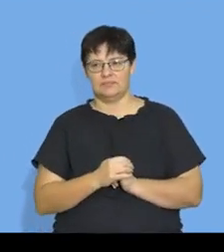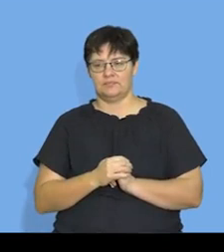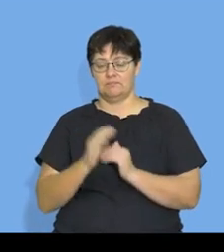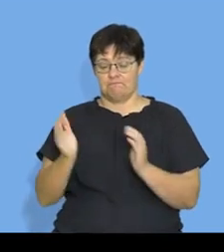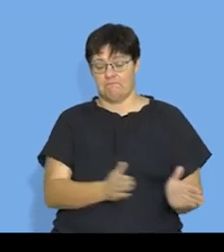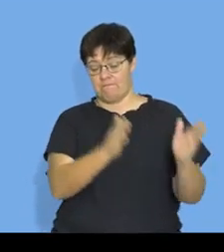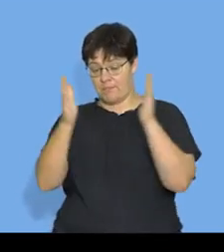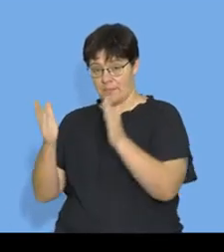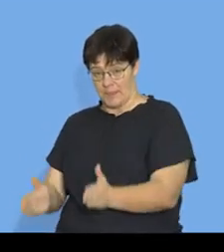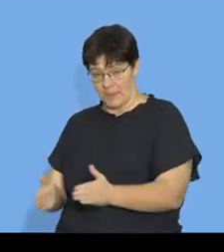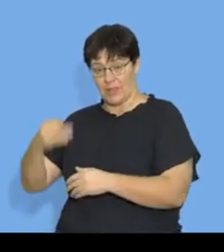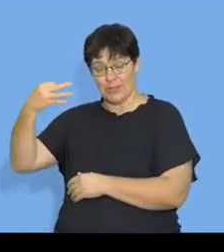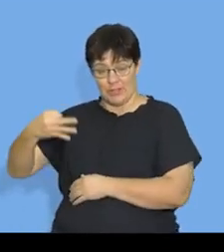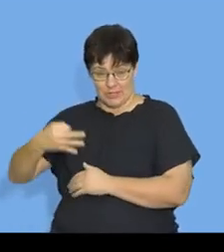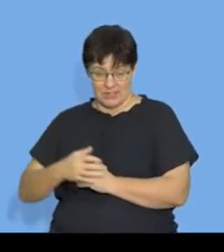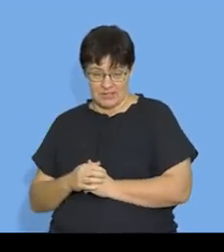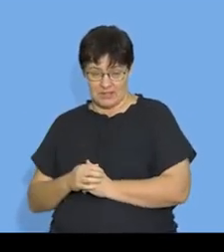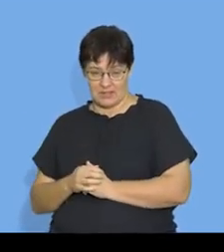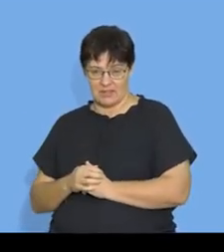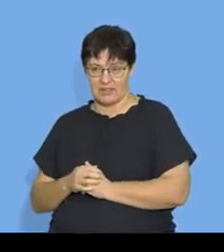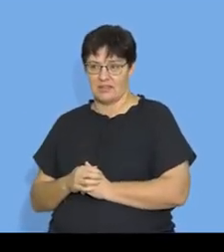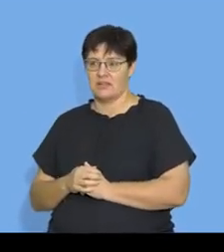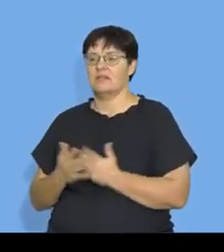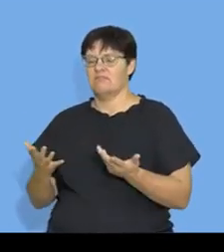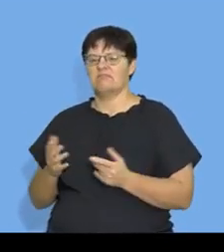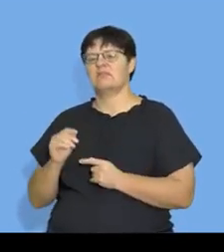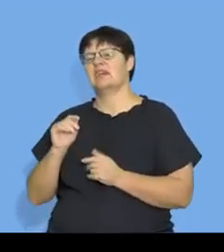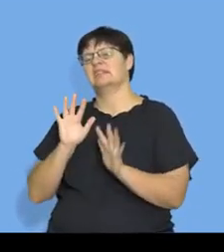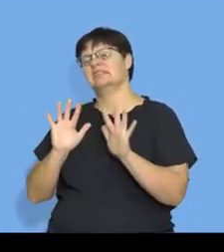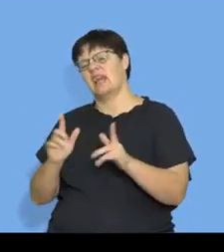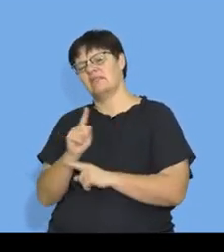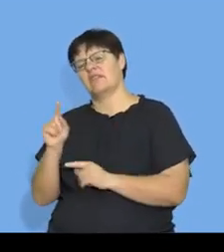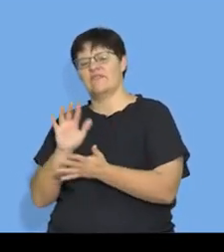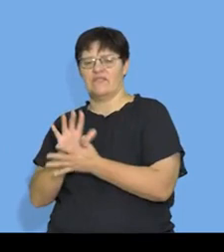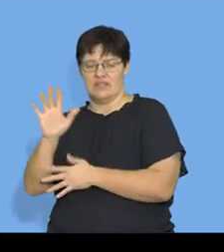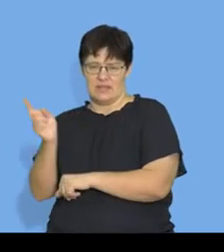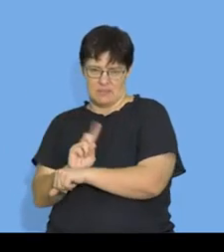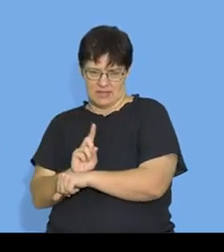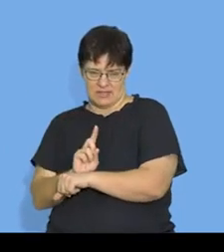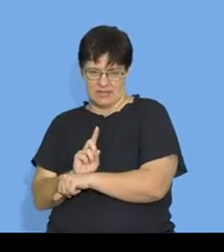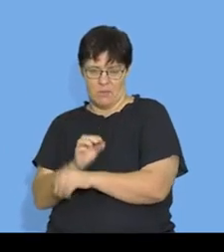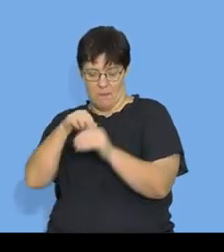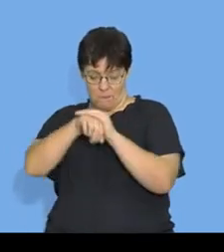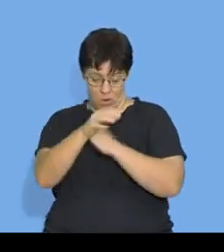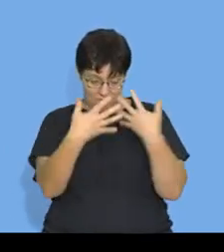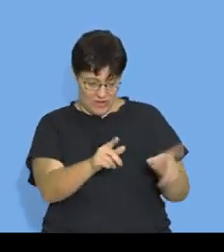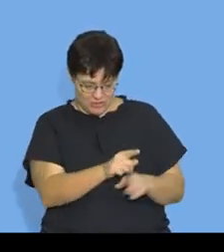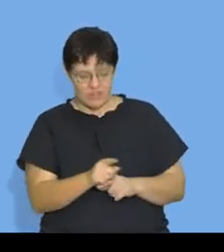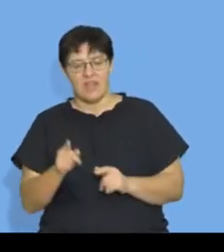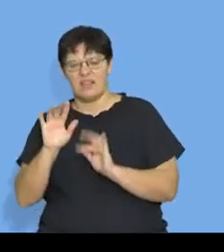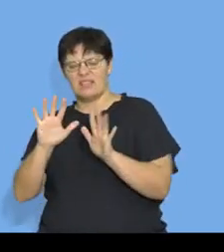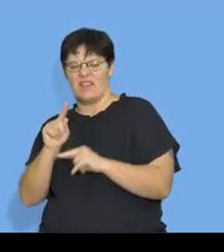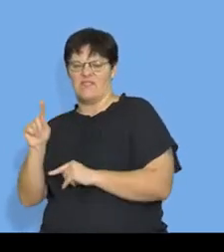the birth canal. And finally, we have the third stage, which is about 10 to 15 minutes after the process when the